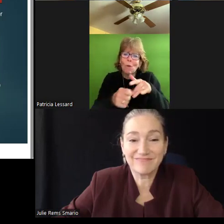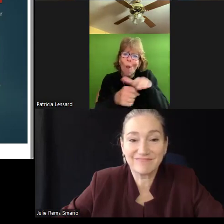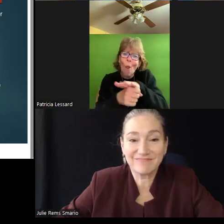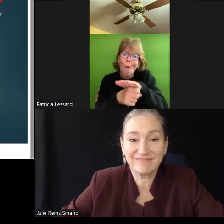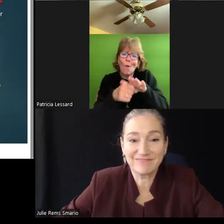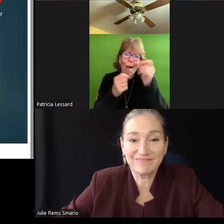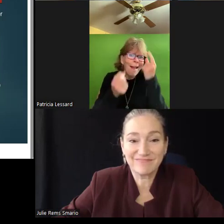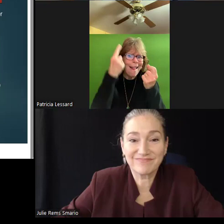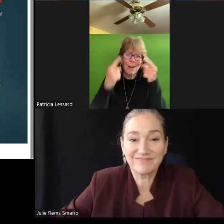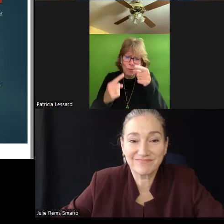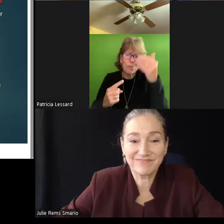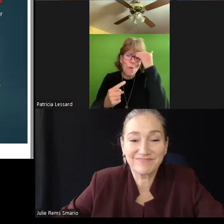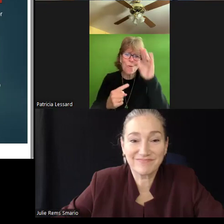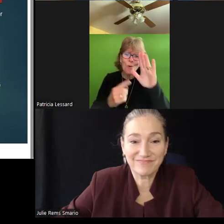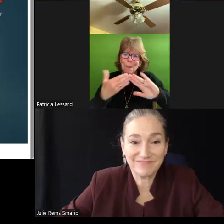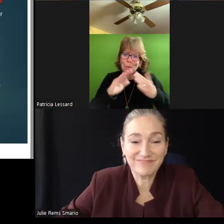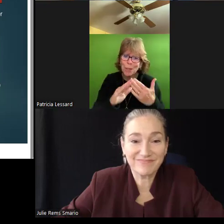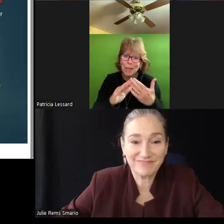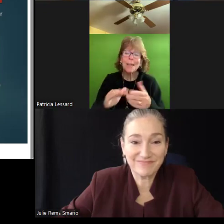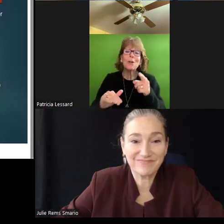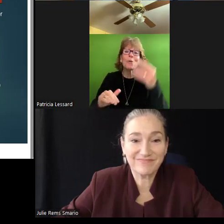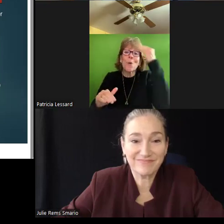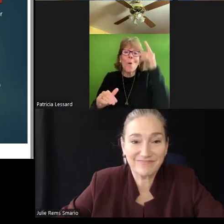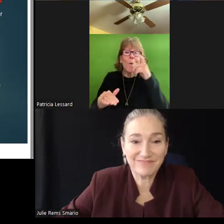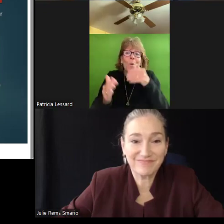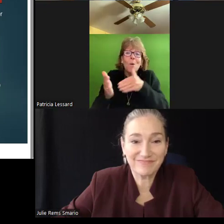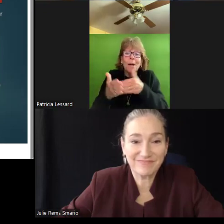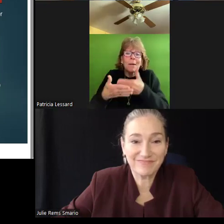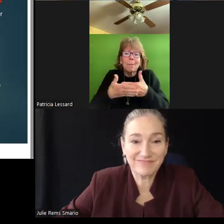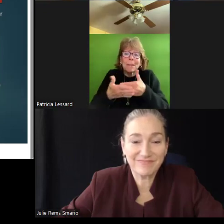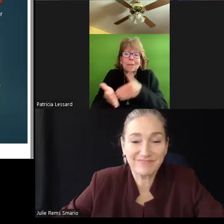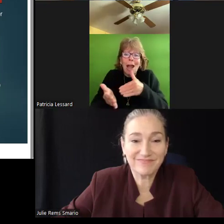You know your communities and you know who the pediatricians are.